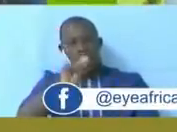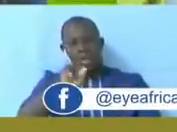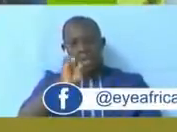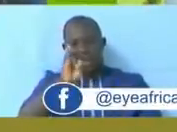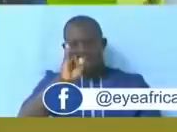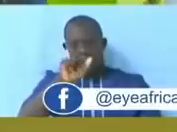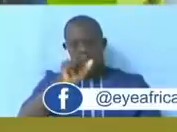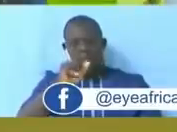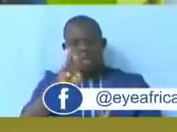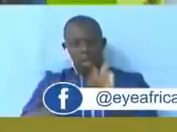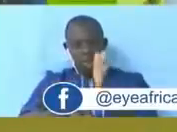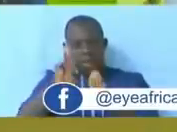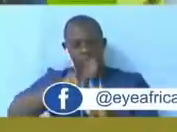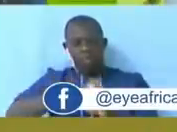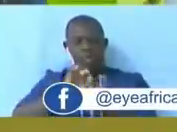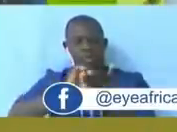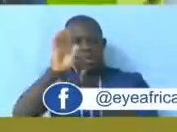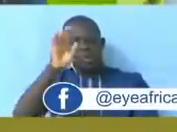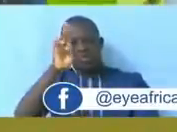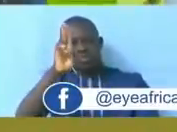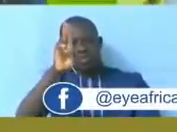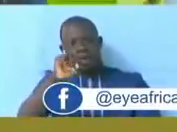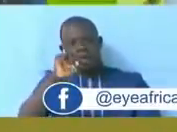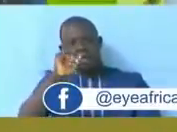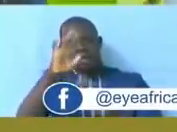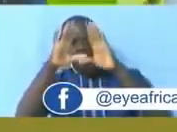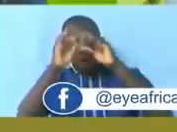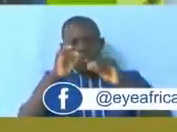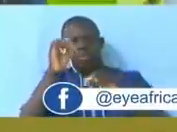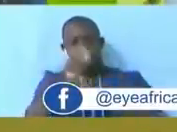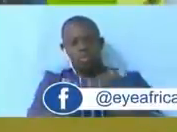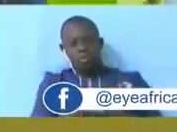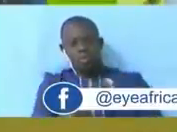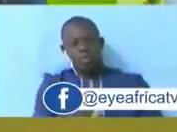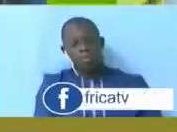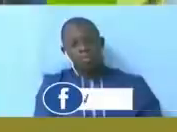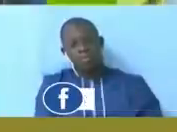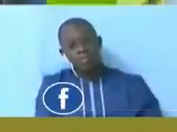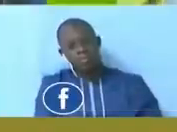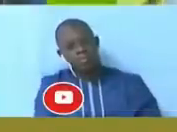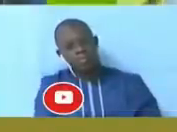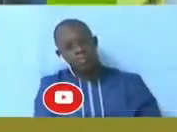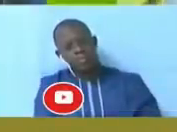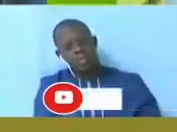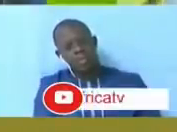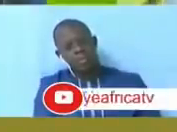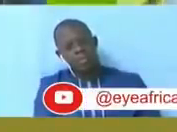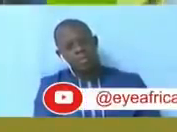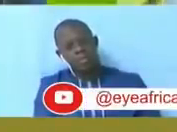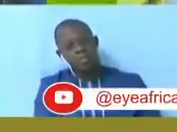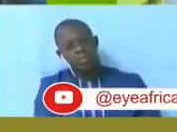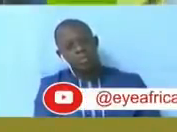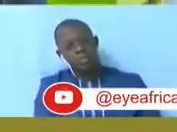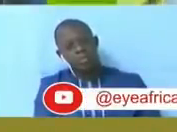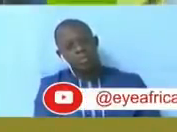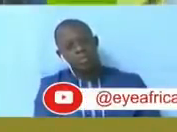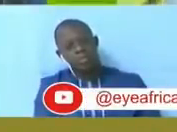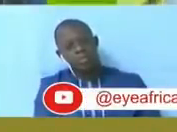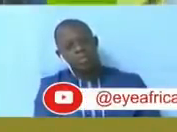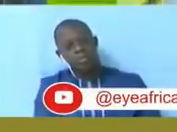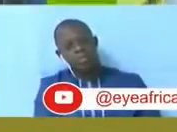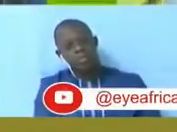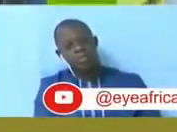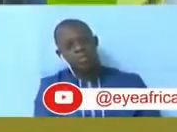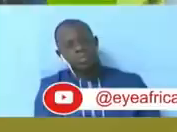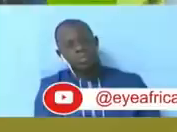the UN. But in the jikira ko ay menge wala nyindi ko ka ena el la report o nyinka uta ka copy nyinta ka ki dunia bela o banku ba e